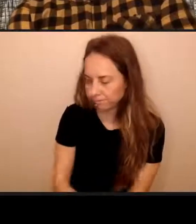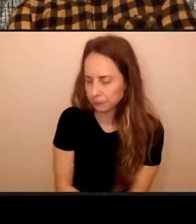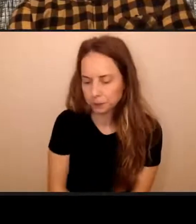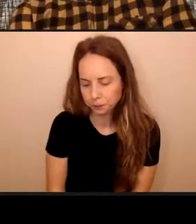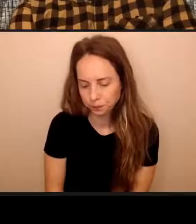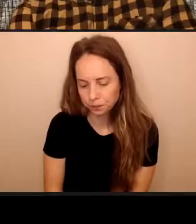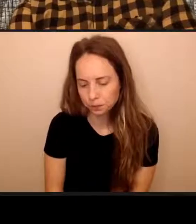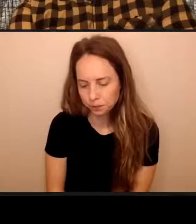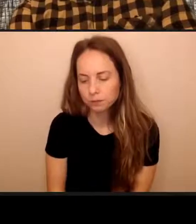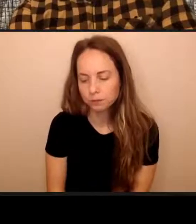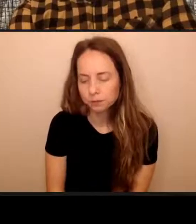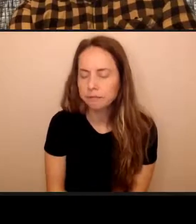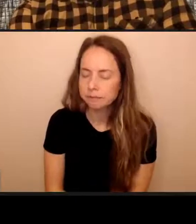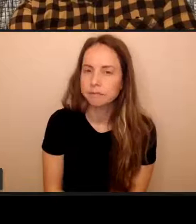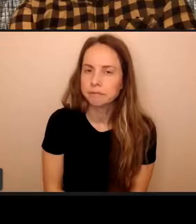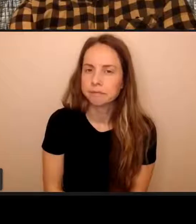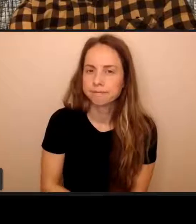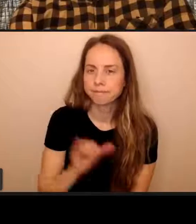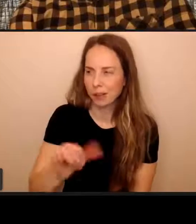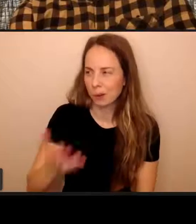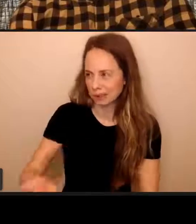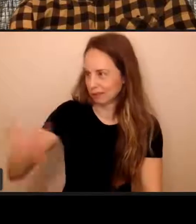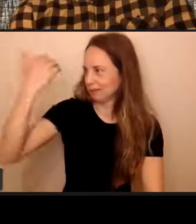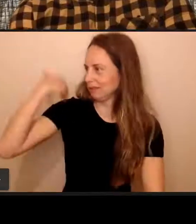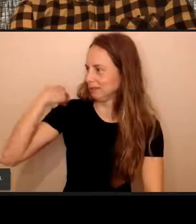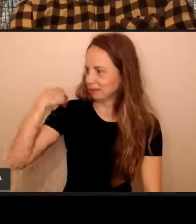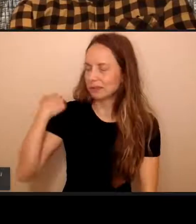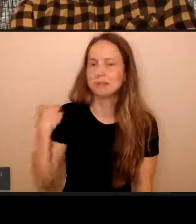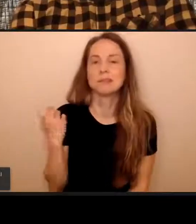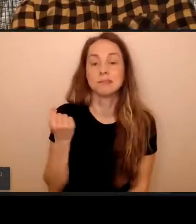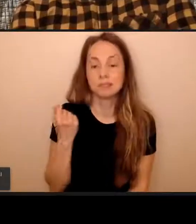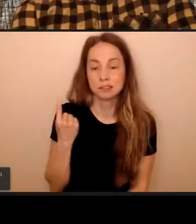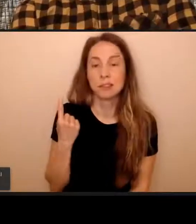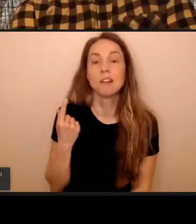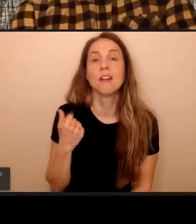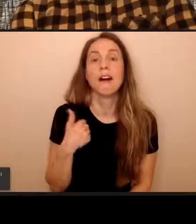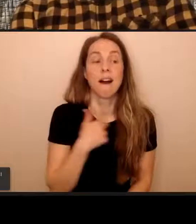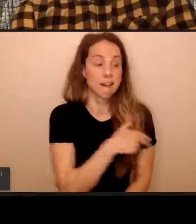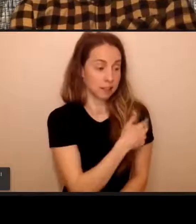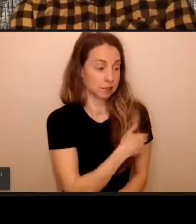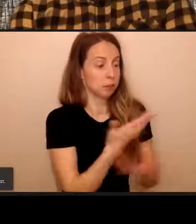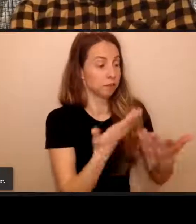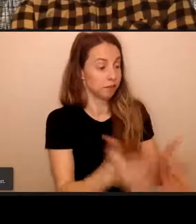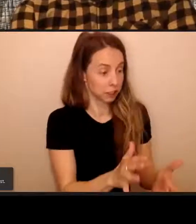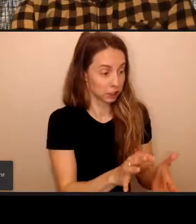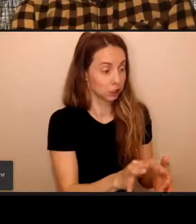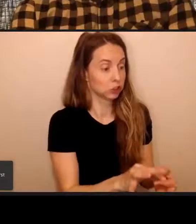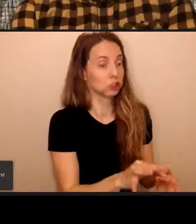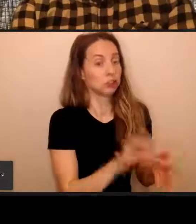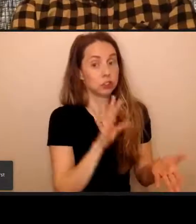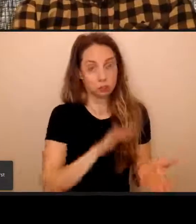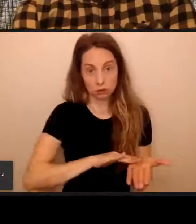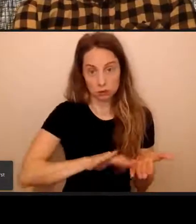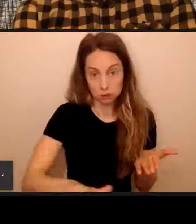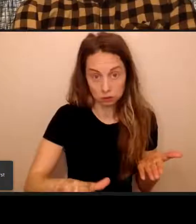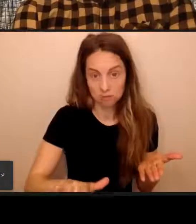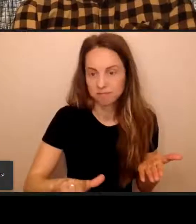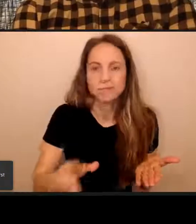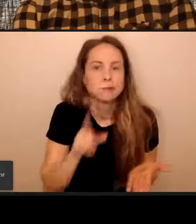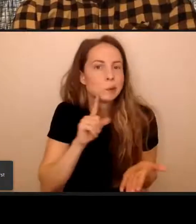did. And that was really early on. After I got released from the hospital, it was one of the first services that I